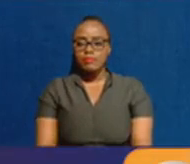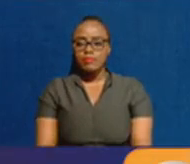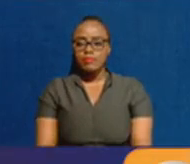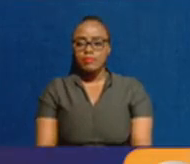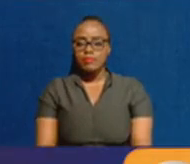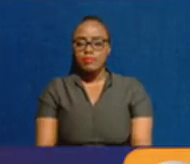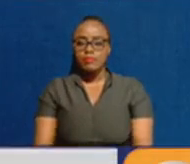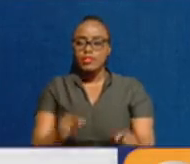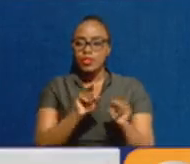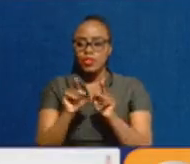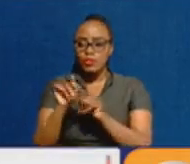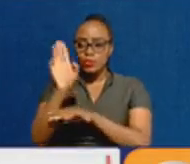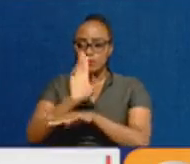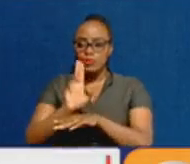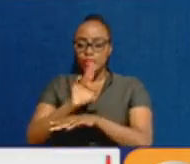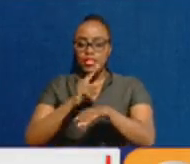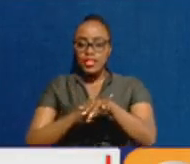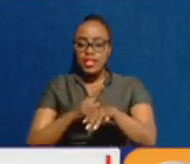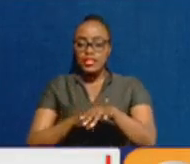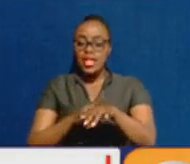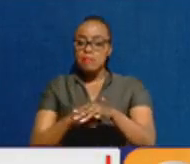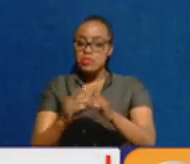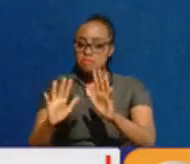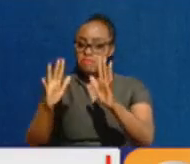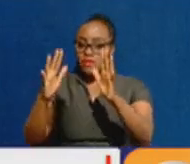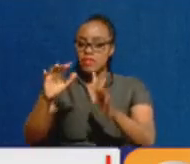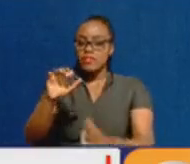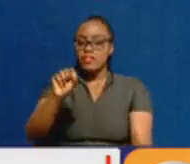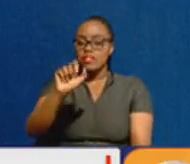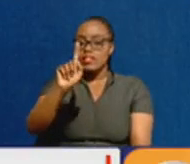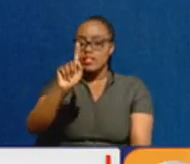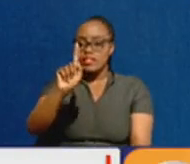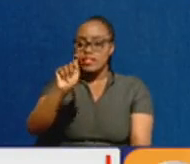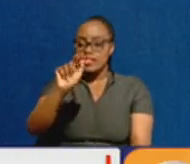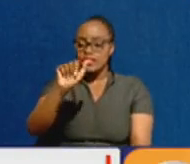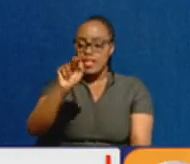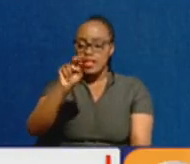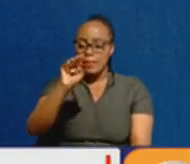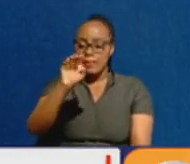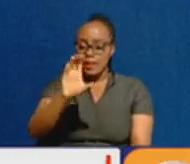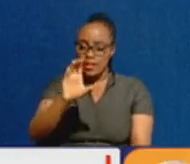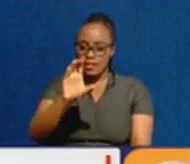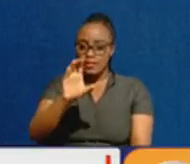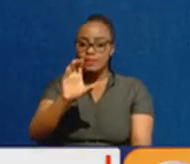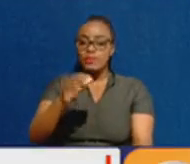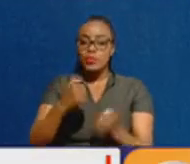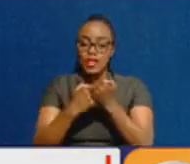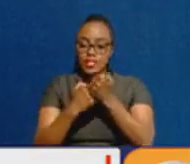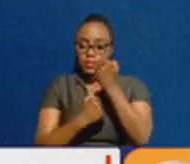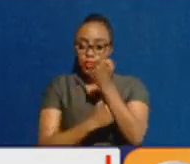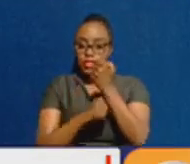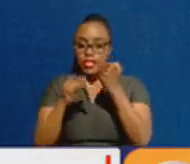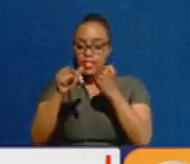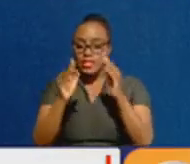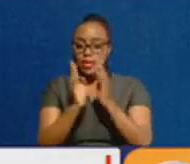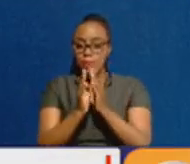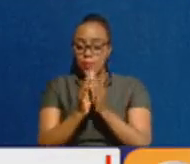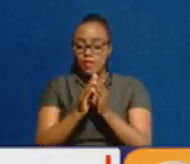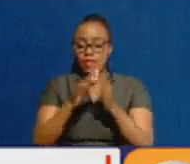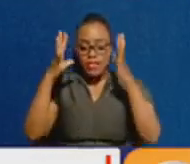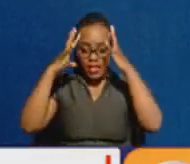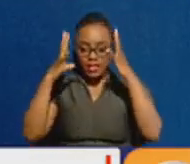So let me also take the opportunity to commend Stanbic Bank, who are the title sponsors of this event, for choosing